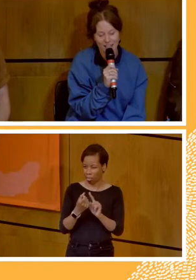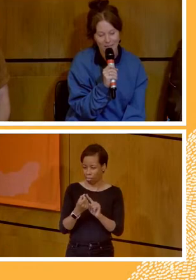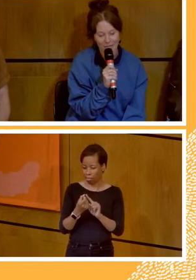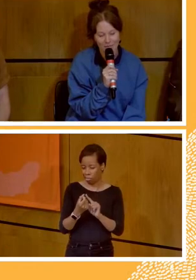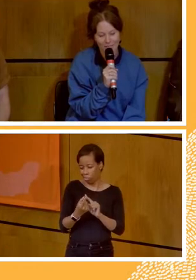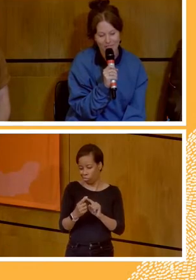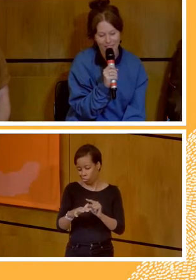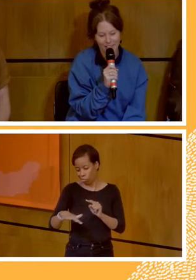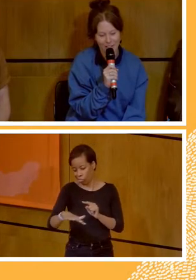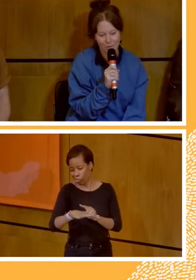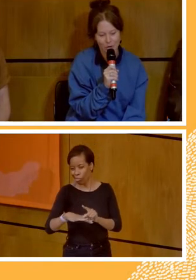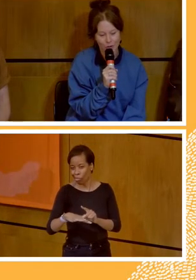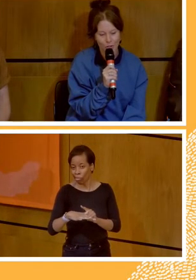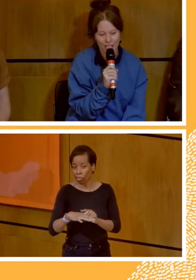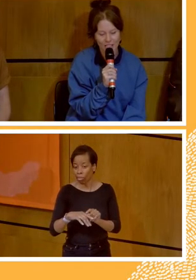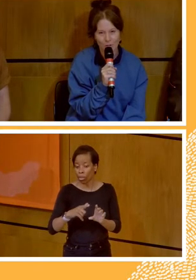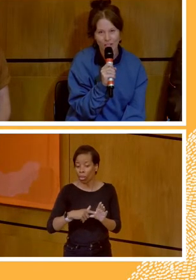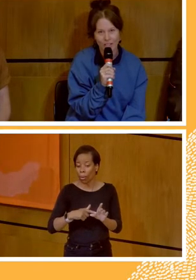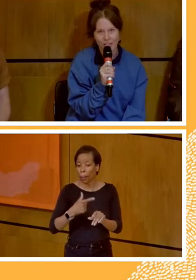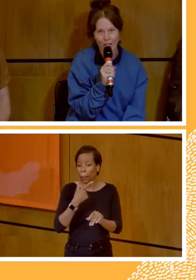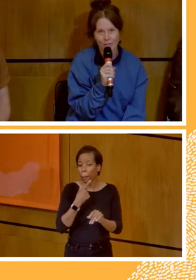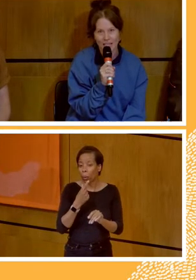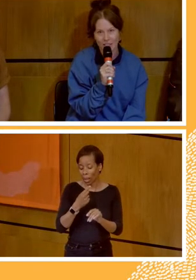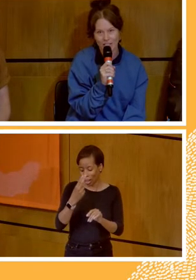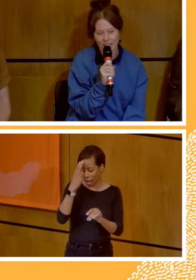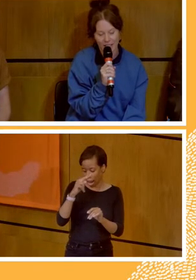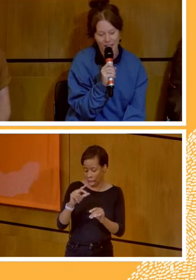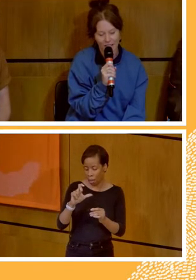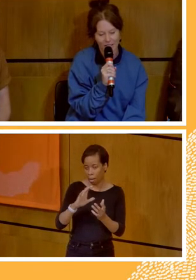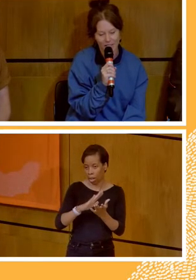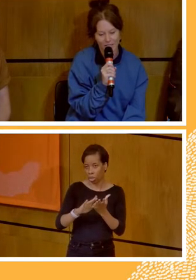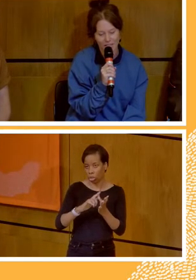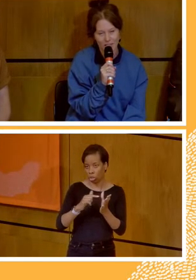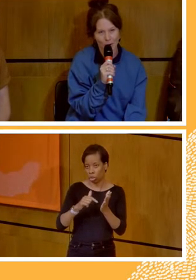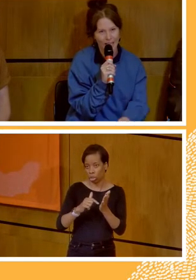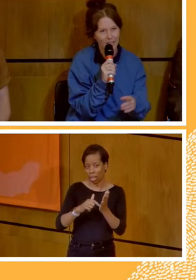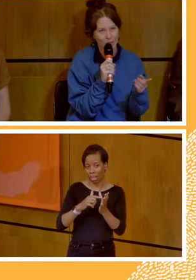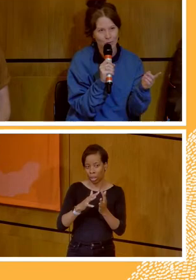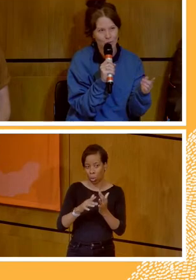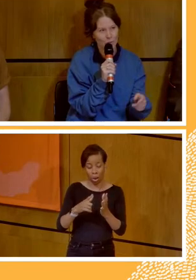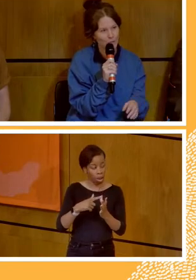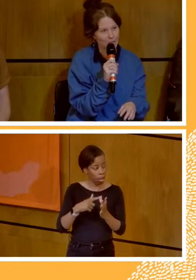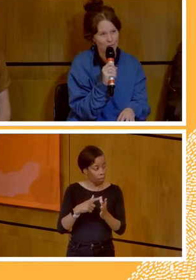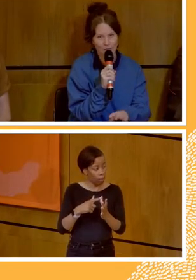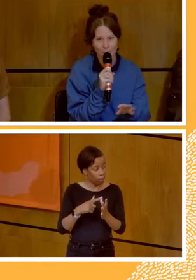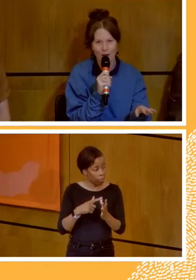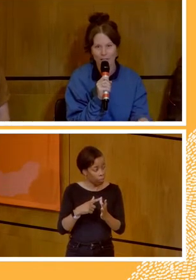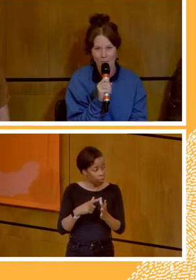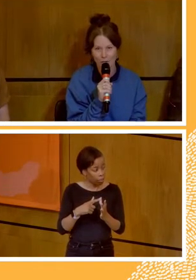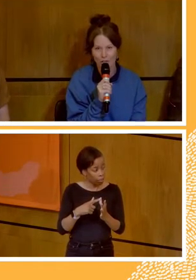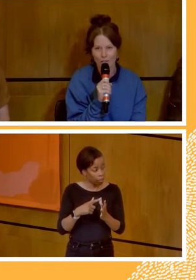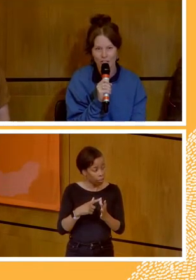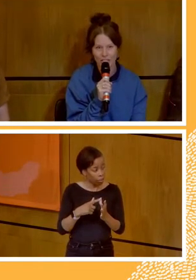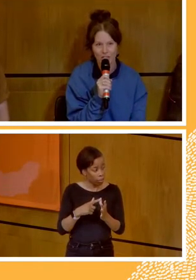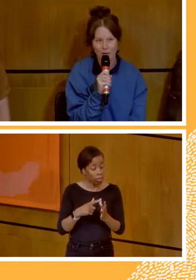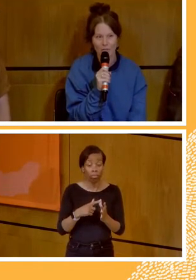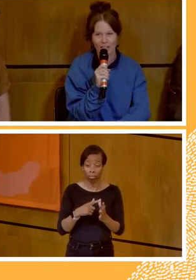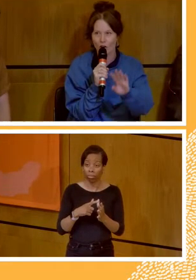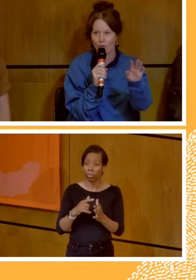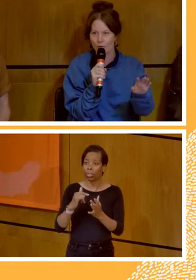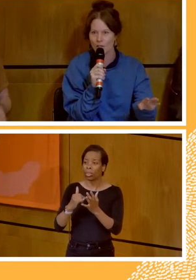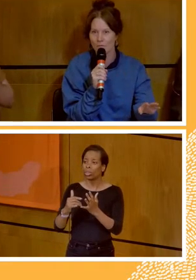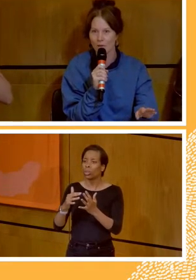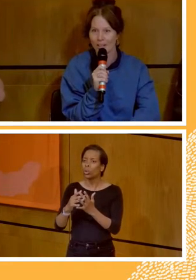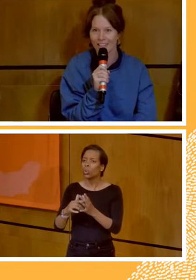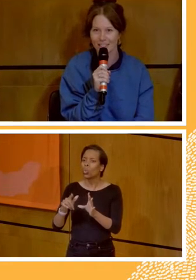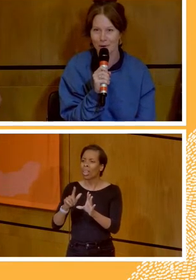is a young boy called Chatawa, who is actually Sway, who's also been part of Land Body Ecologies. You might have